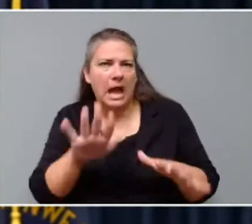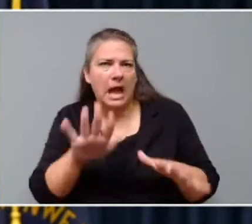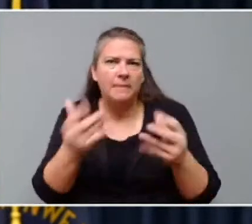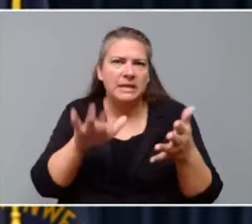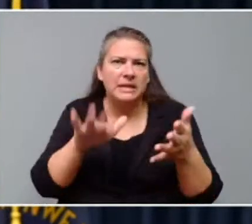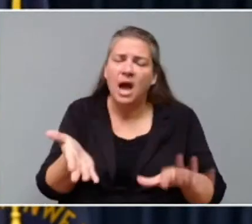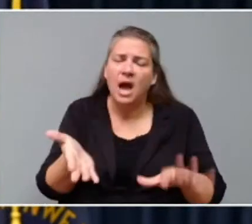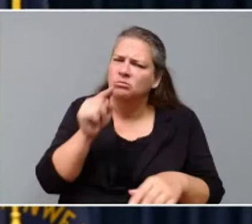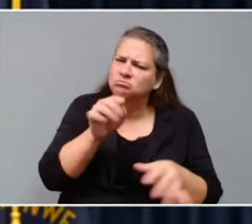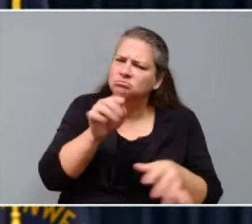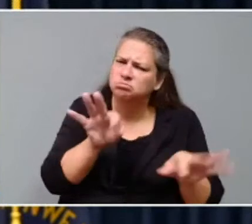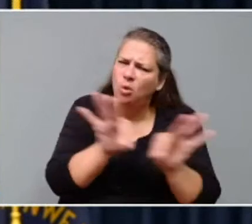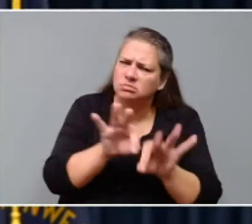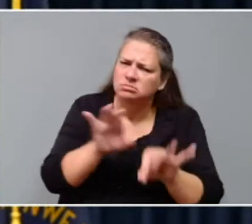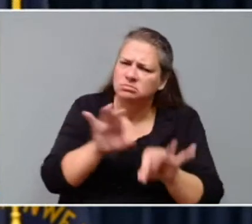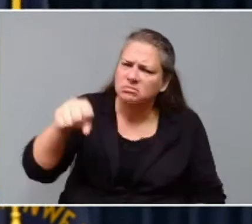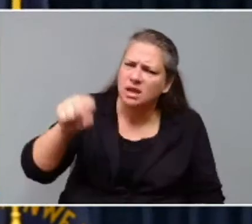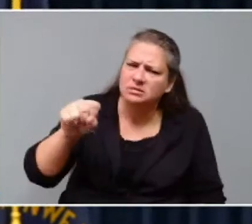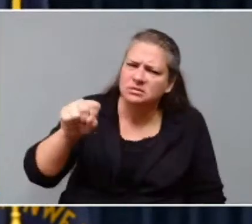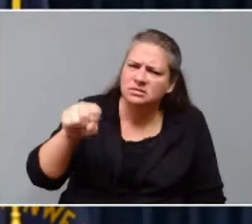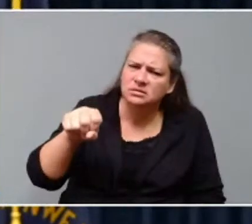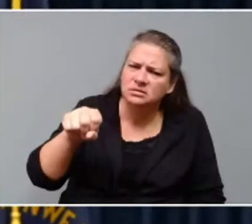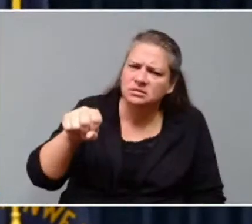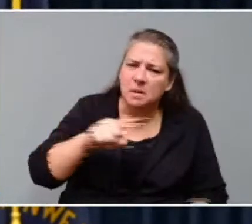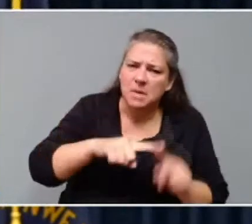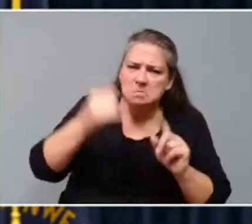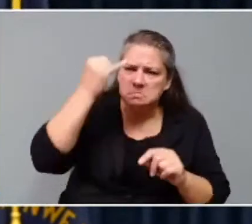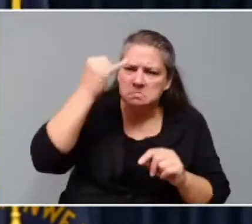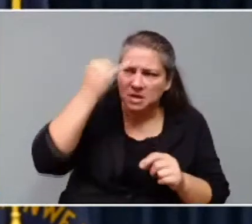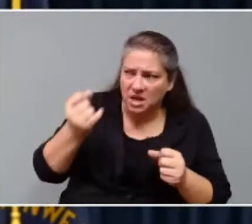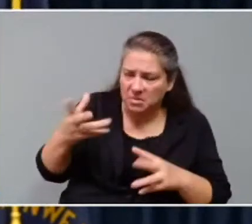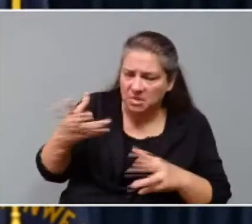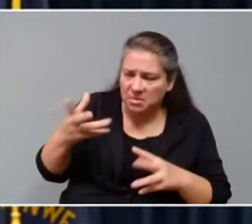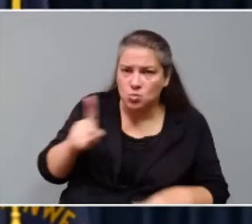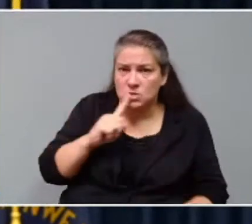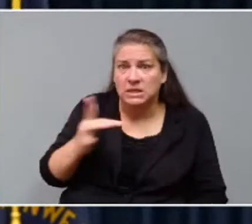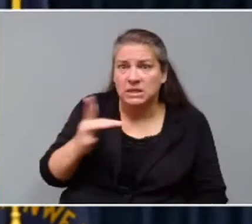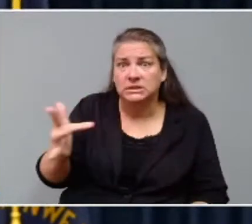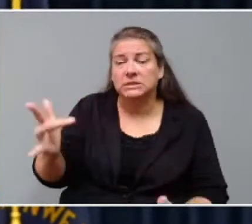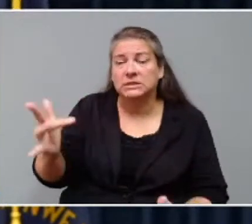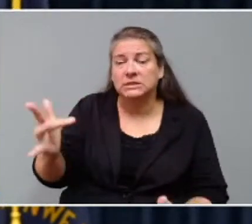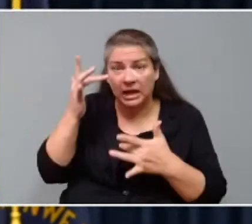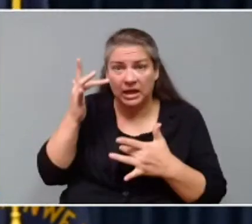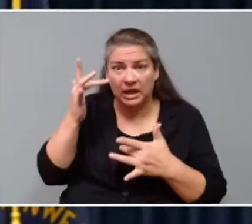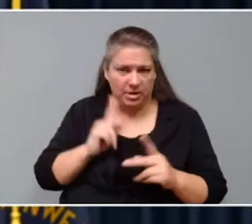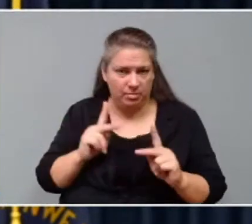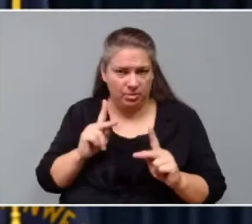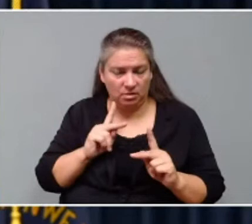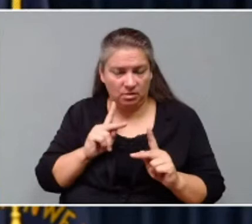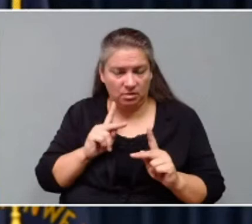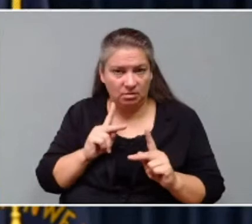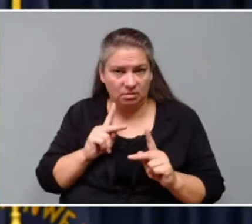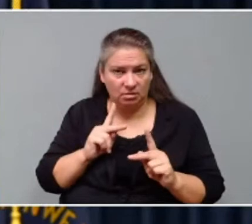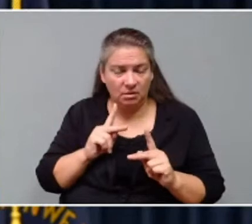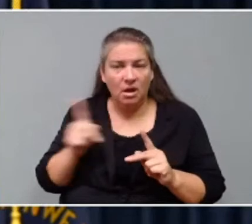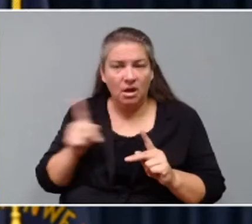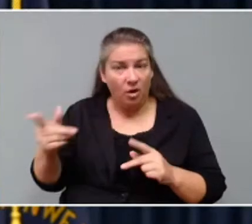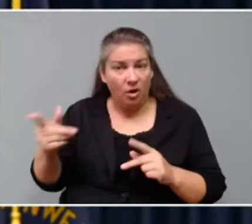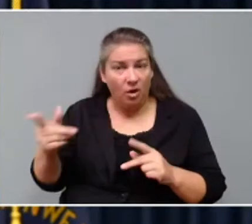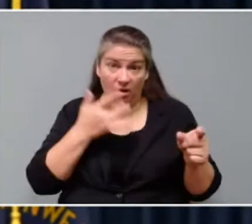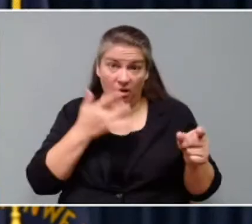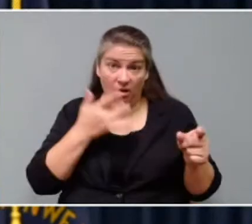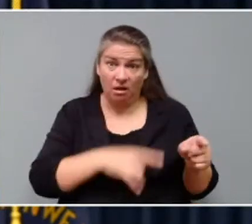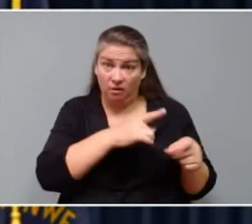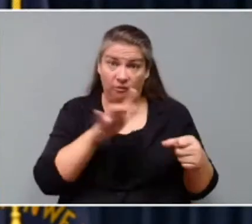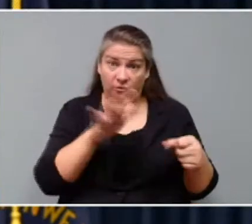But it's also how many people get incredibly sick, and whether it's a full recovery, but the trauma that you and your family have been through, the